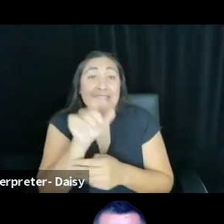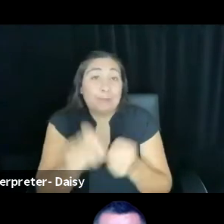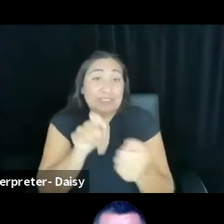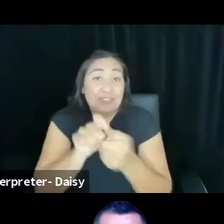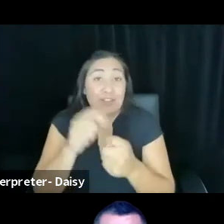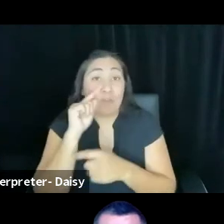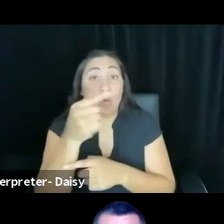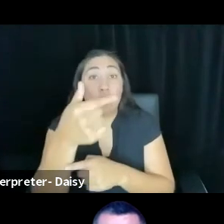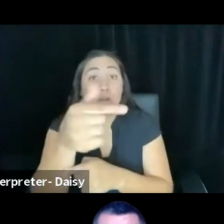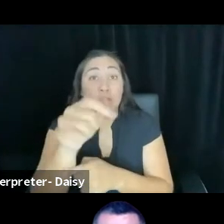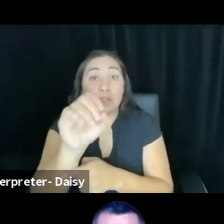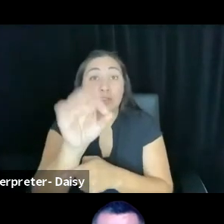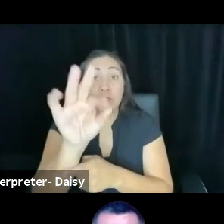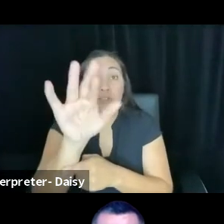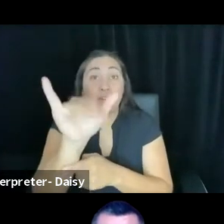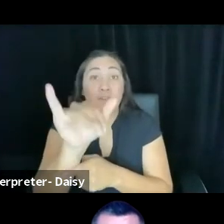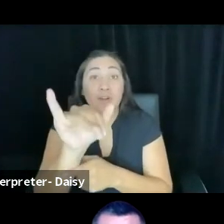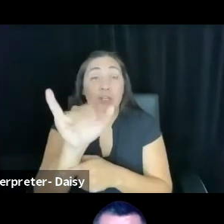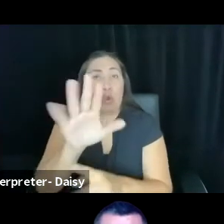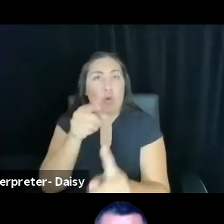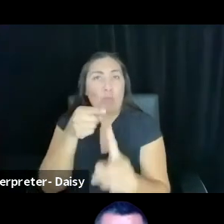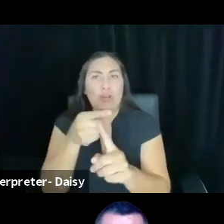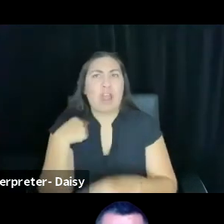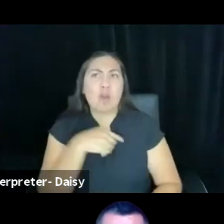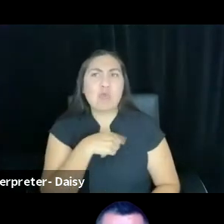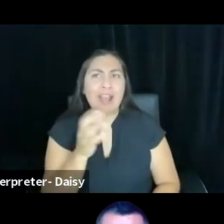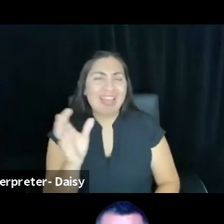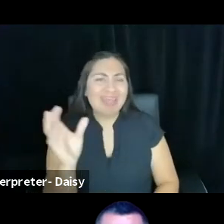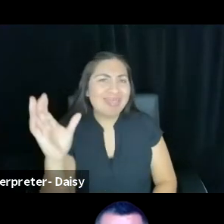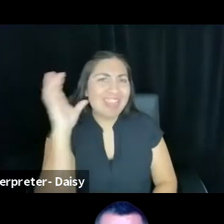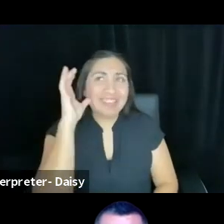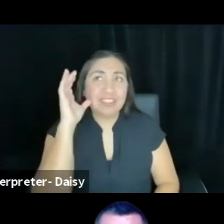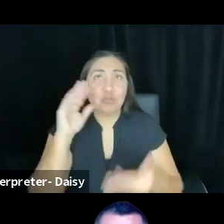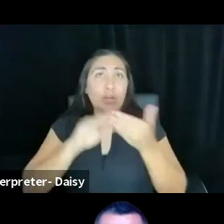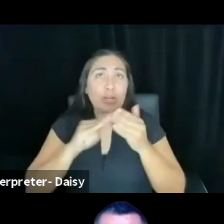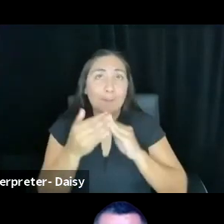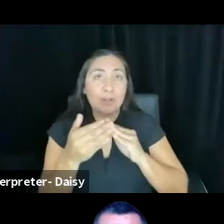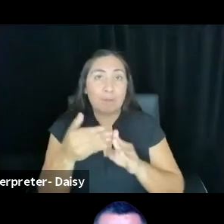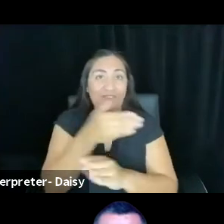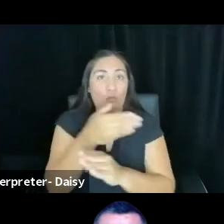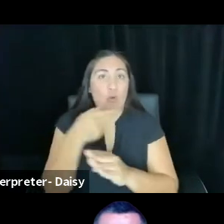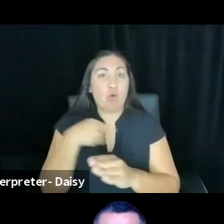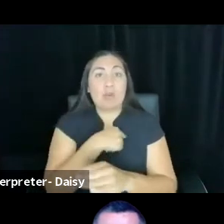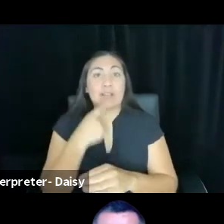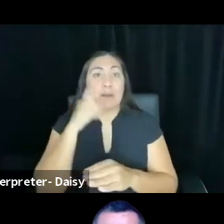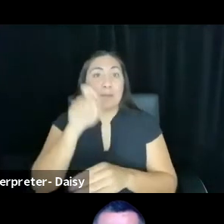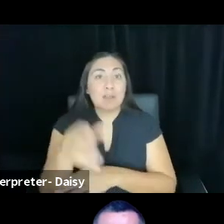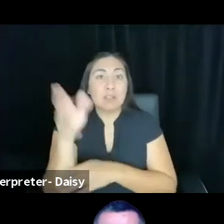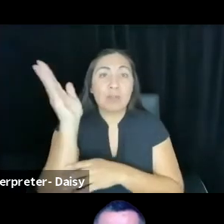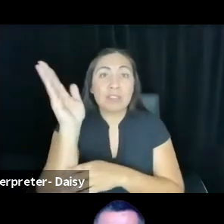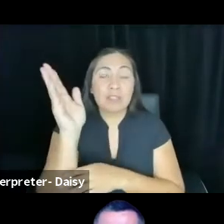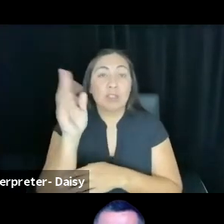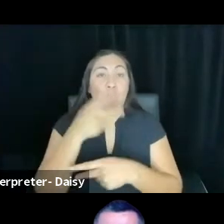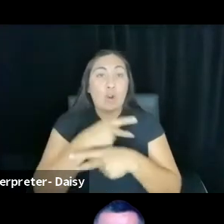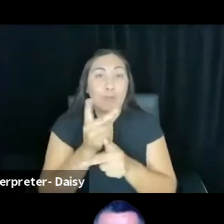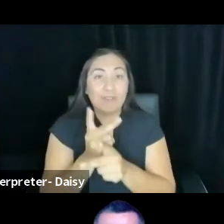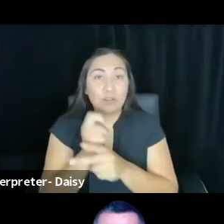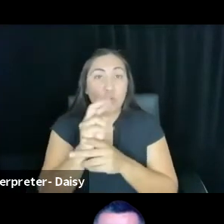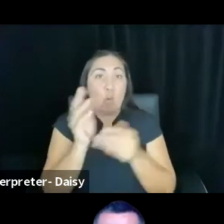community before we act, before we say, I have to present or produce or pivot in some way?